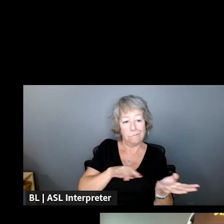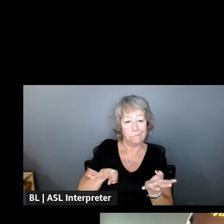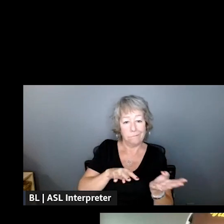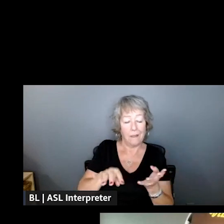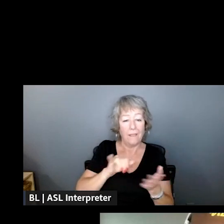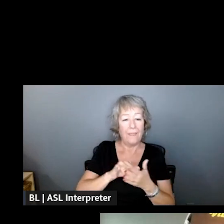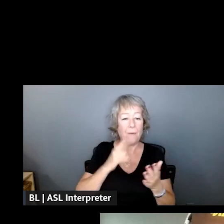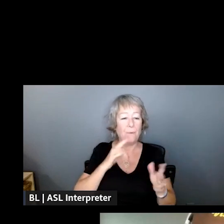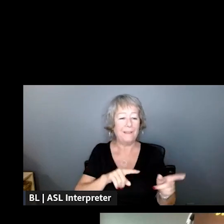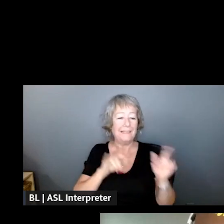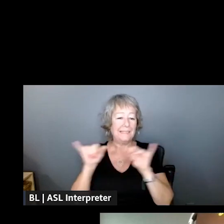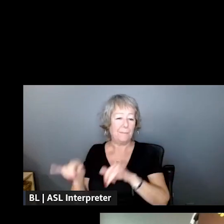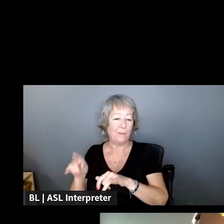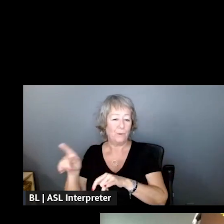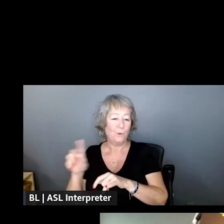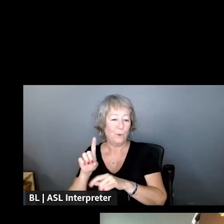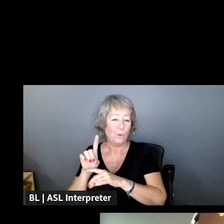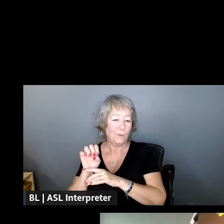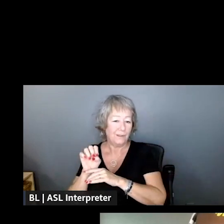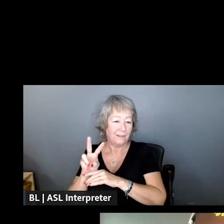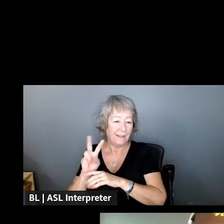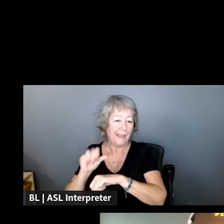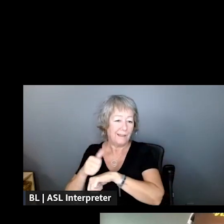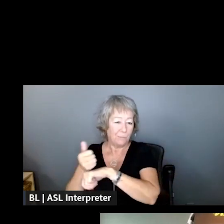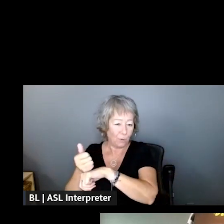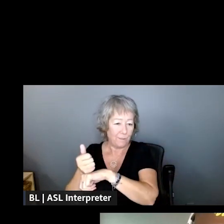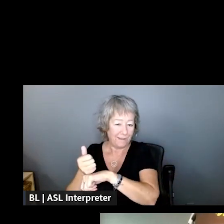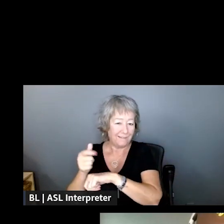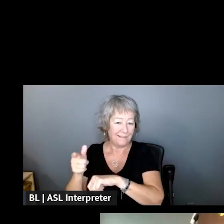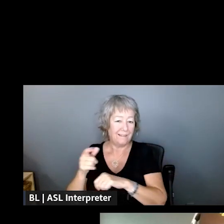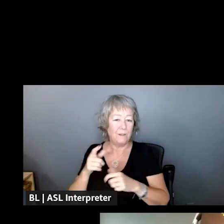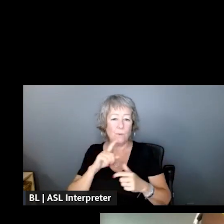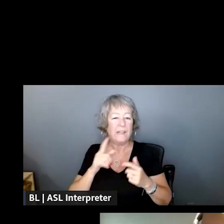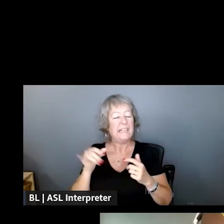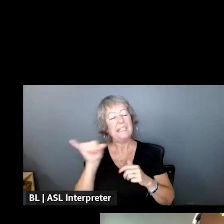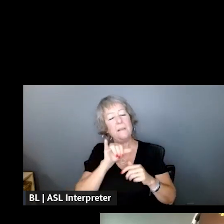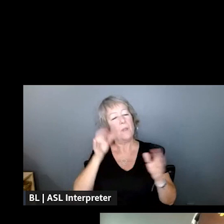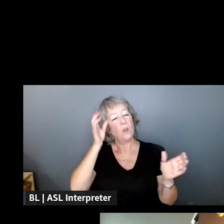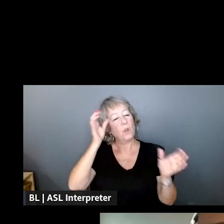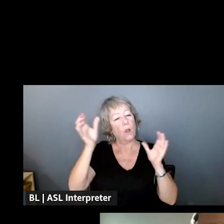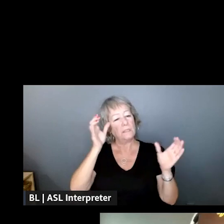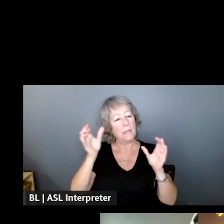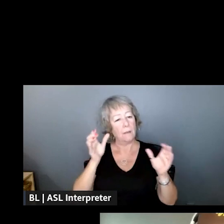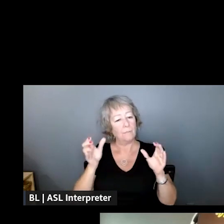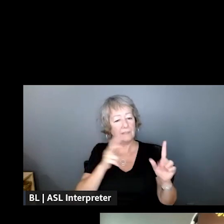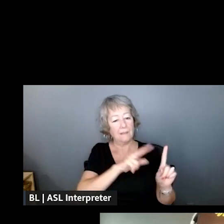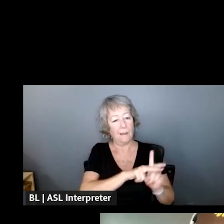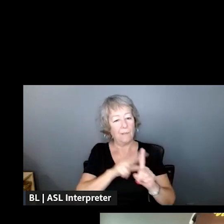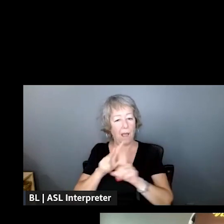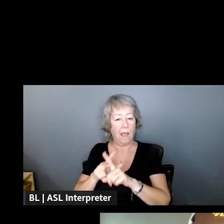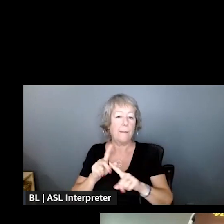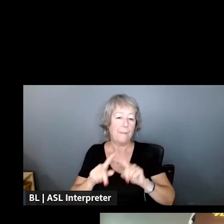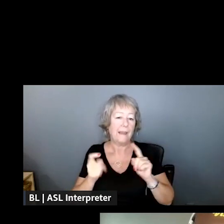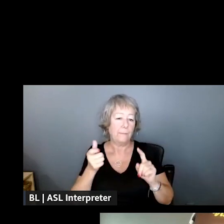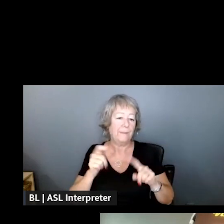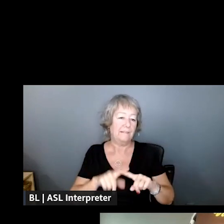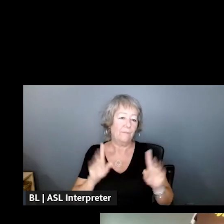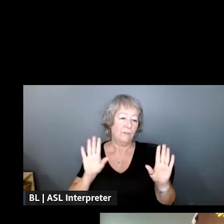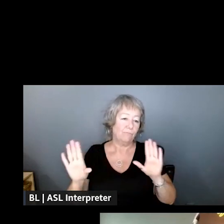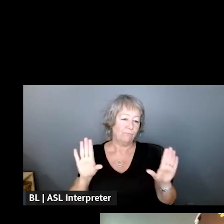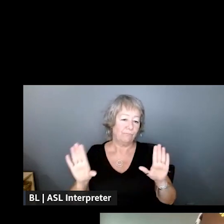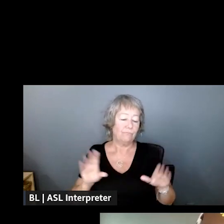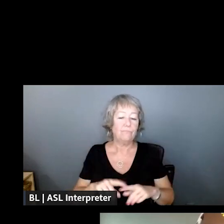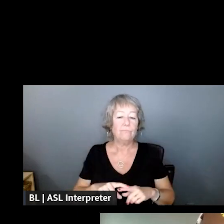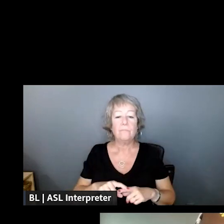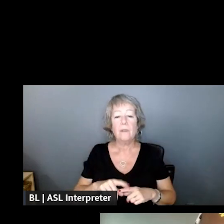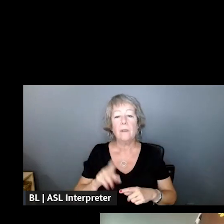deployment pipelines that you would use for software services. So a lot of the same concepts apply, but in a slightly different domain. Yeah, AM, it